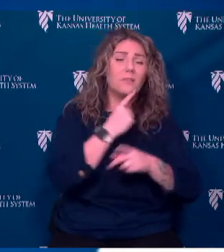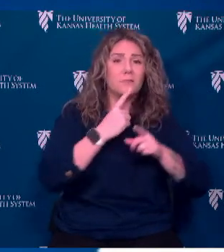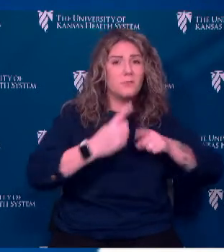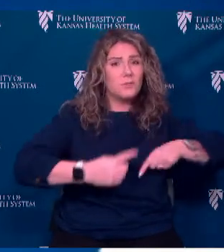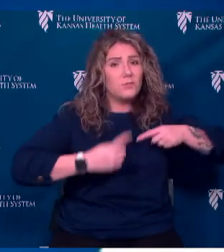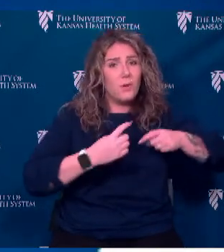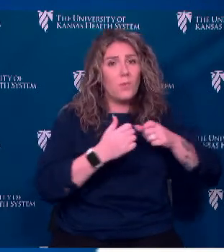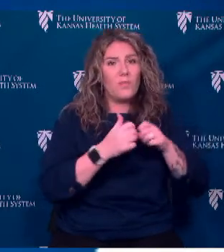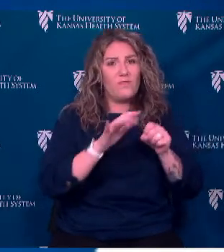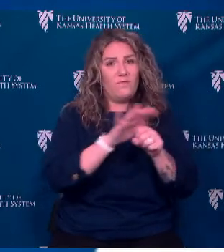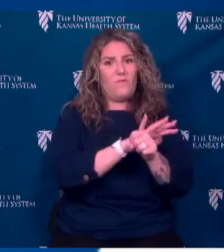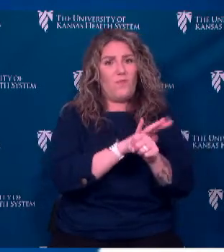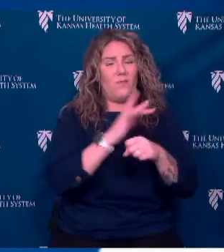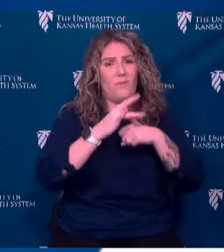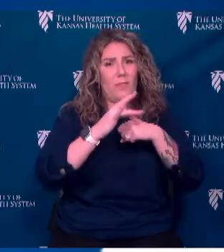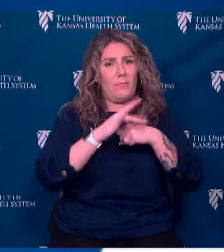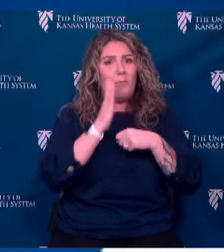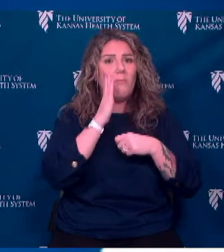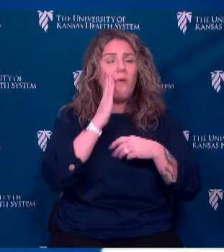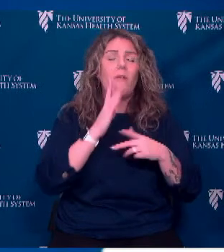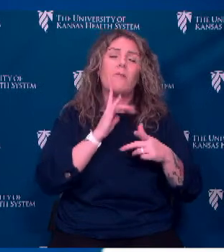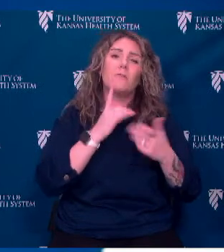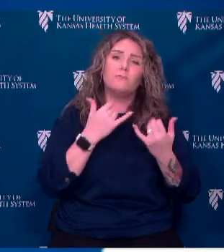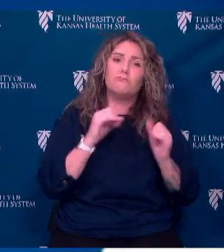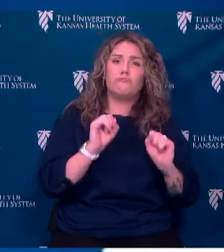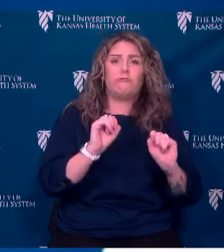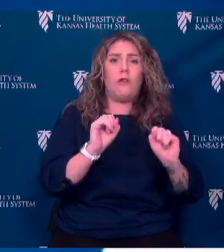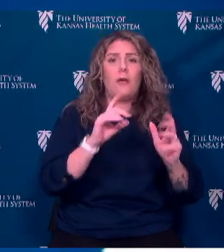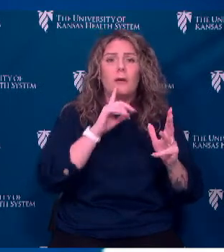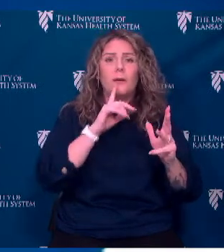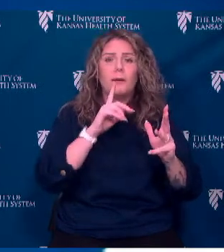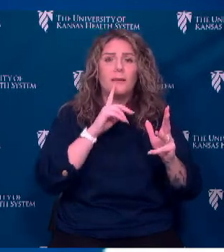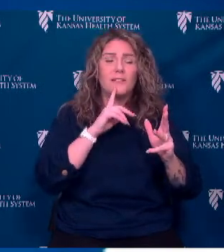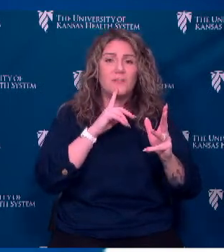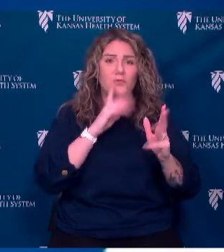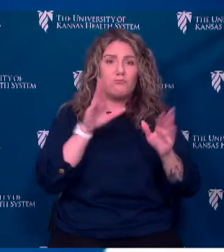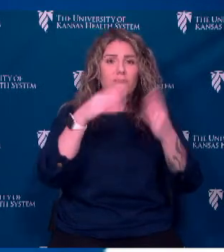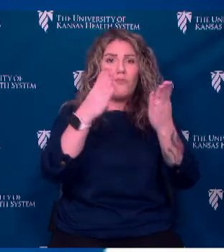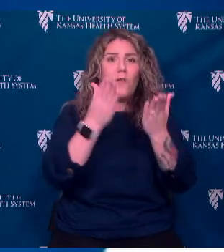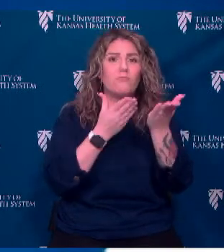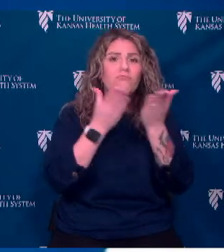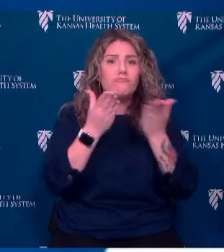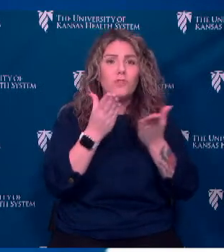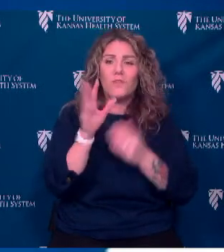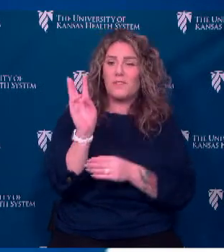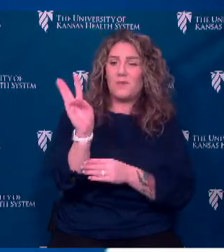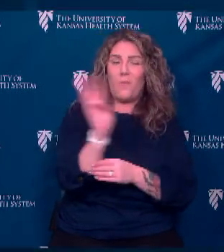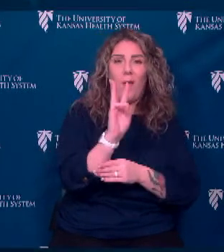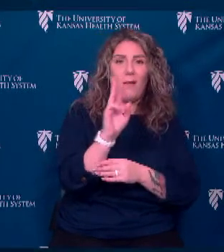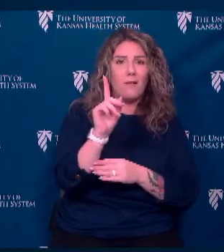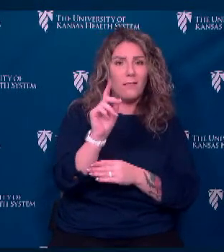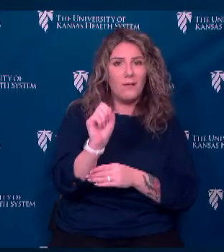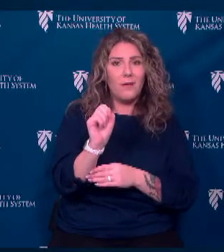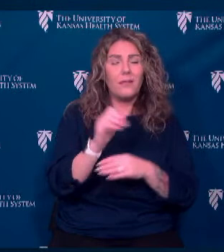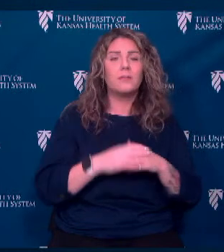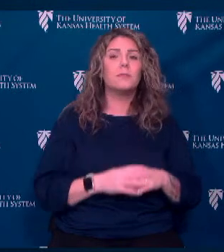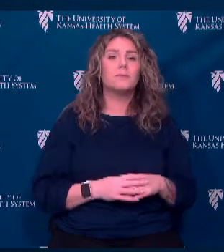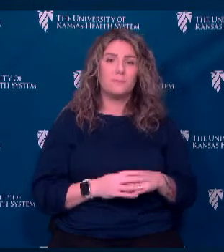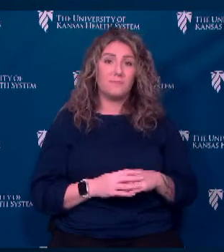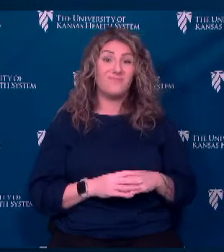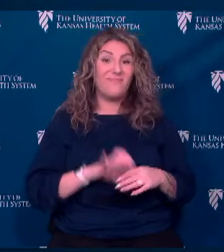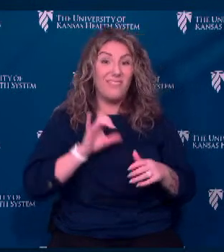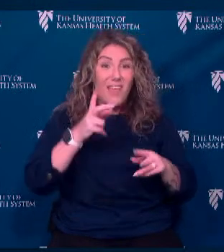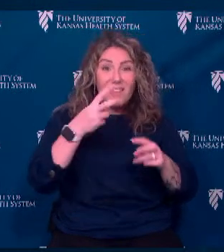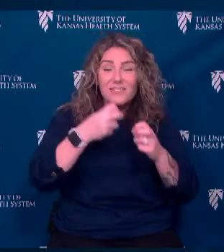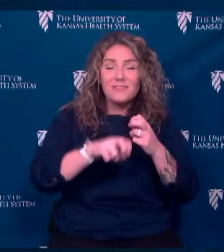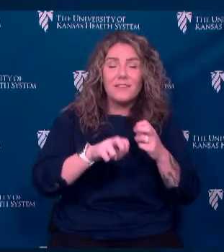with capacity, just trying to serve the Western swing out here. Yeah, that's a tough one, and